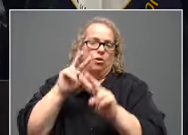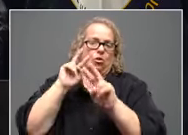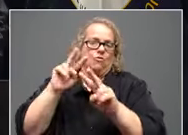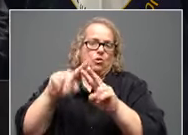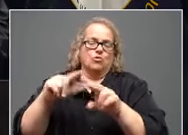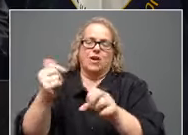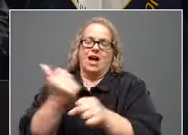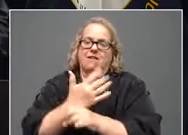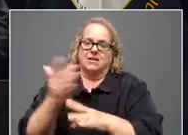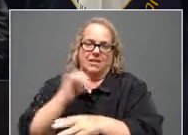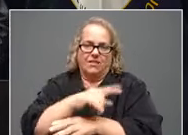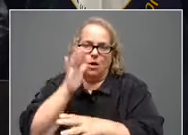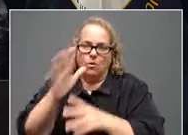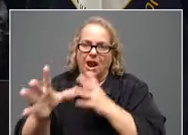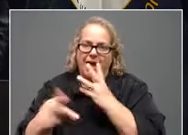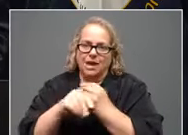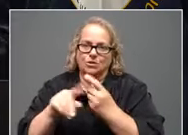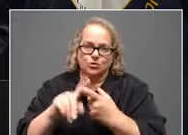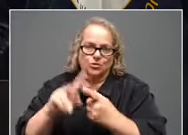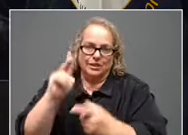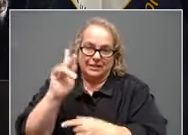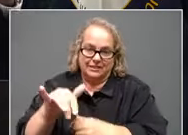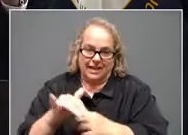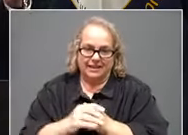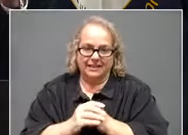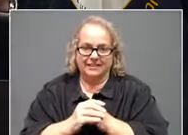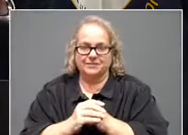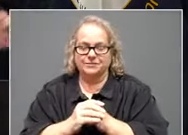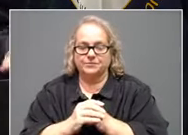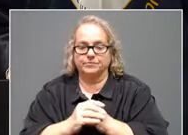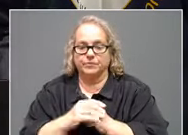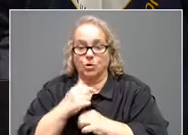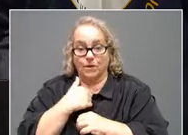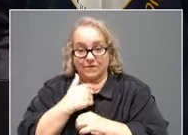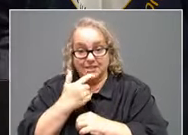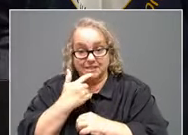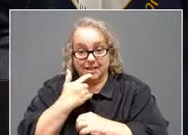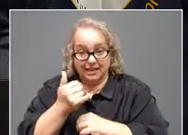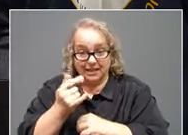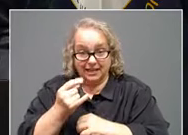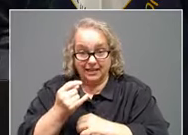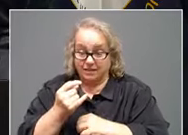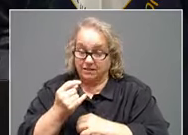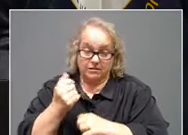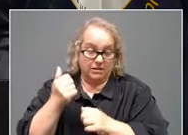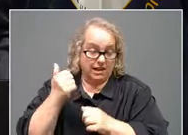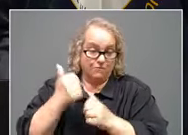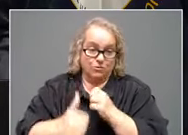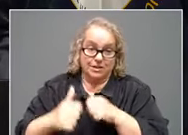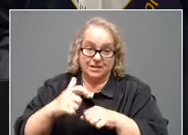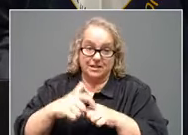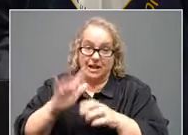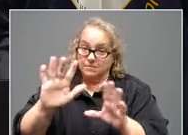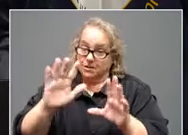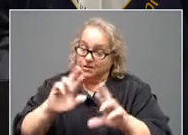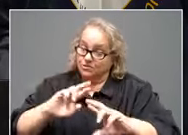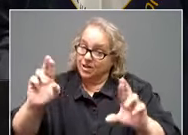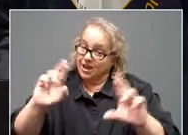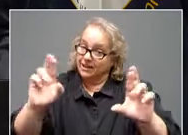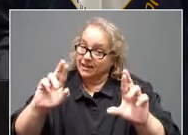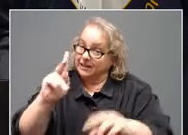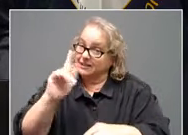are going to add to the Commonwealth. We say it each time, but buckle up, Kentucky, we're going